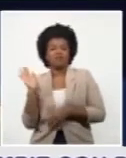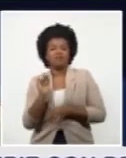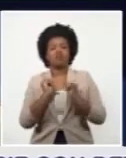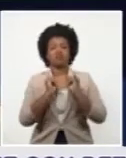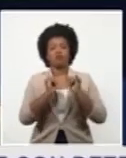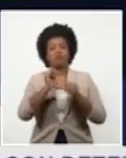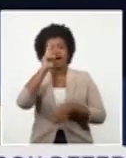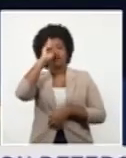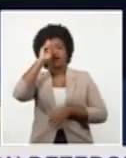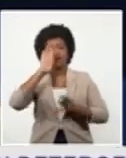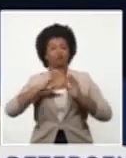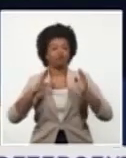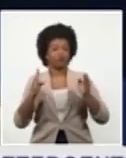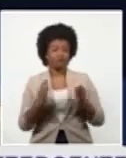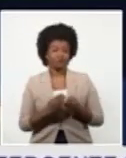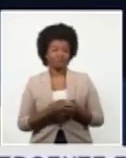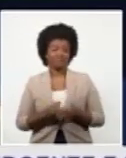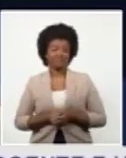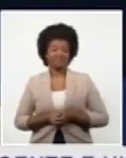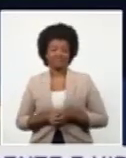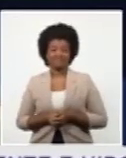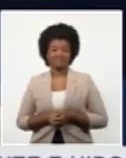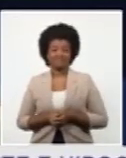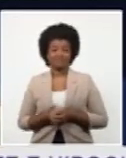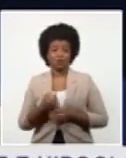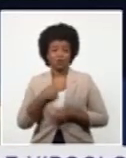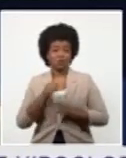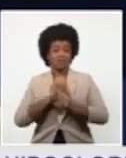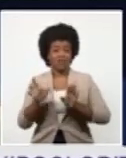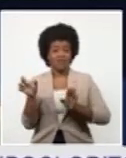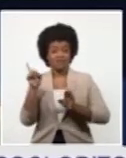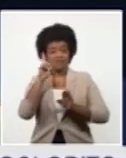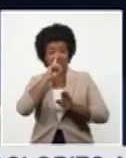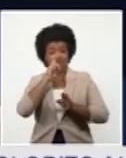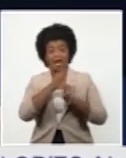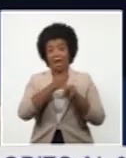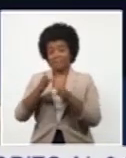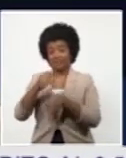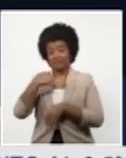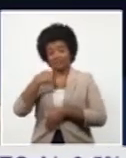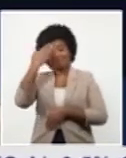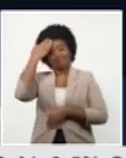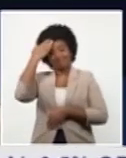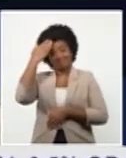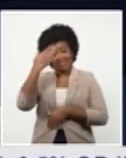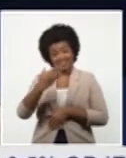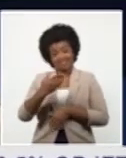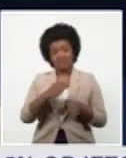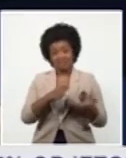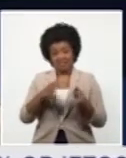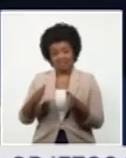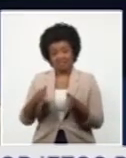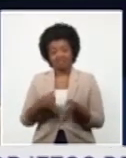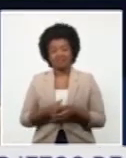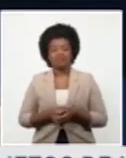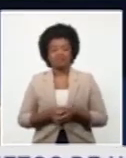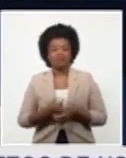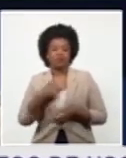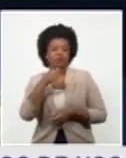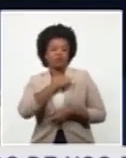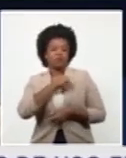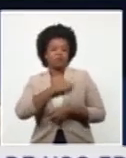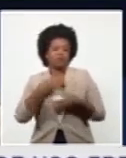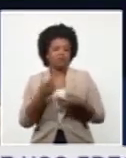me, but it belongs to all the health workers who ultimately do what